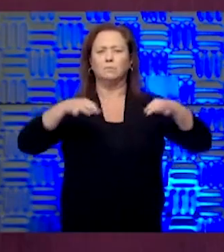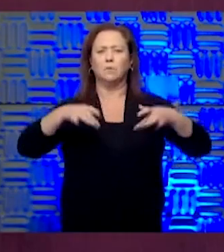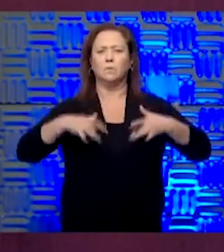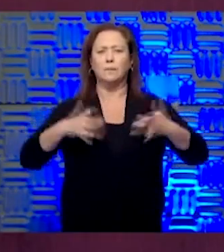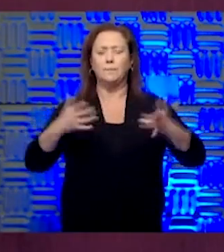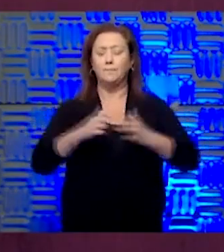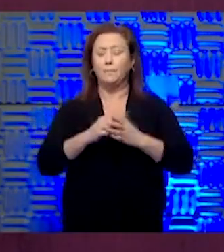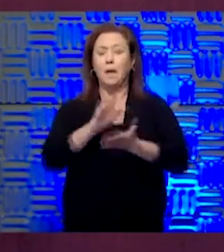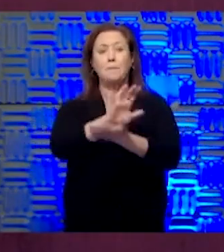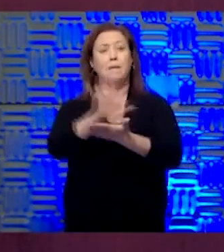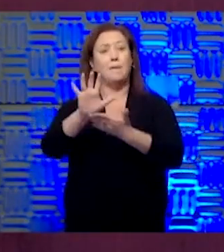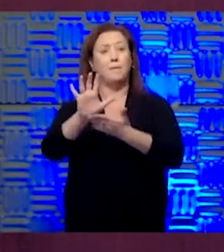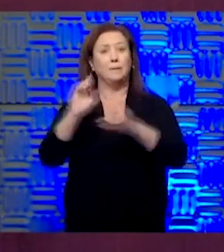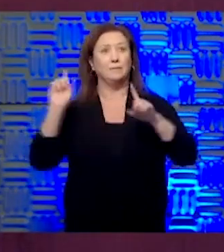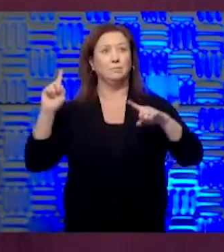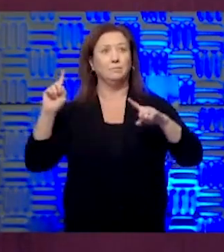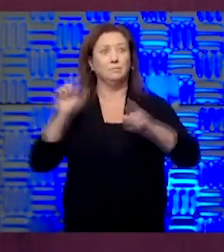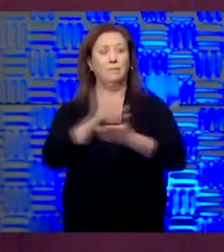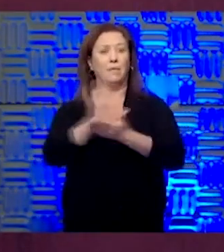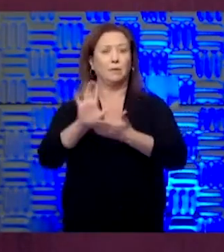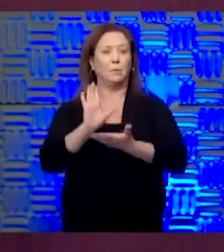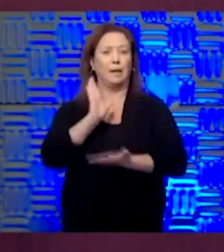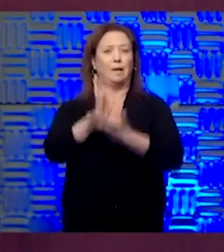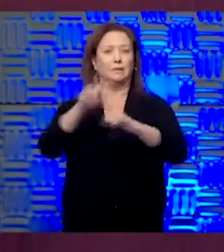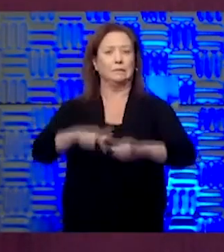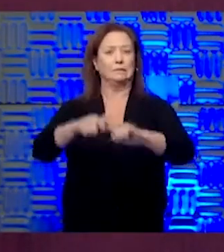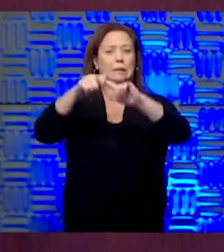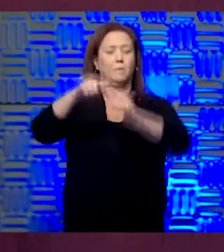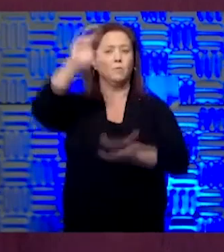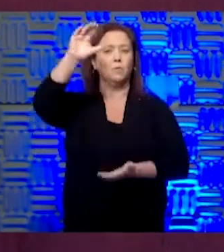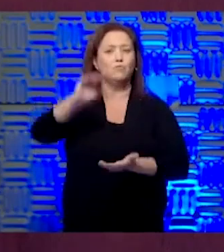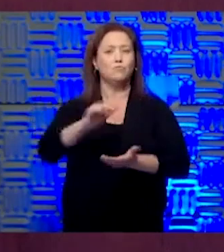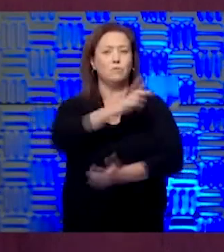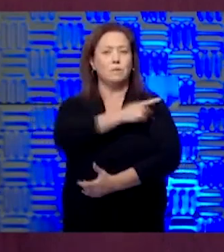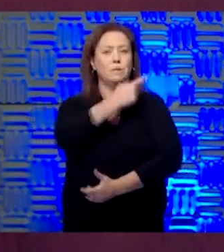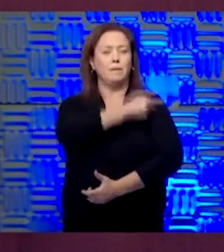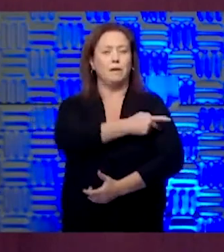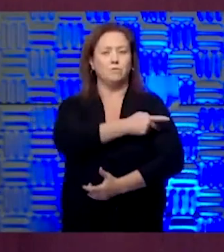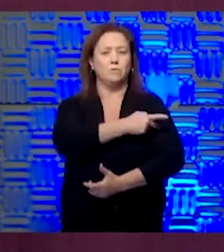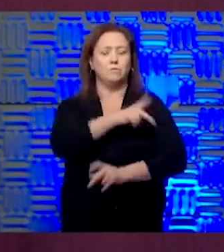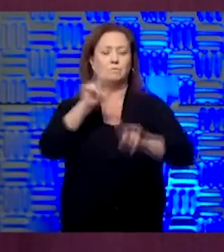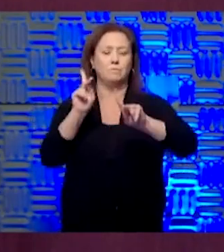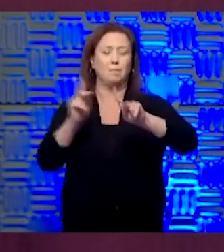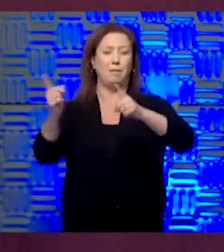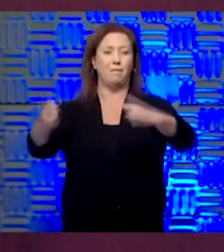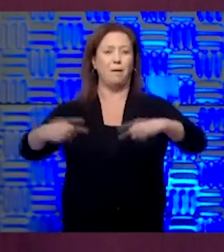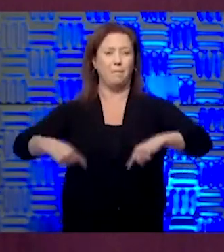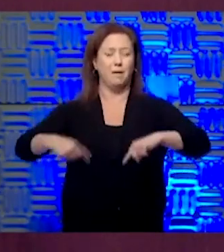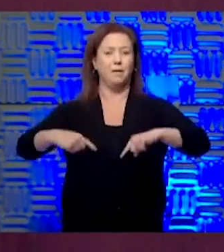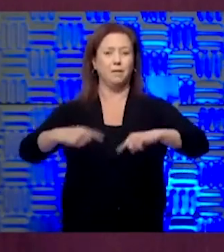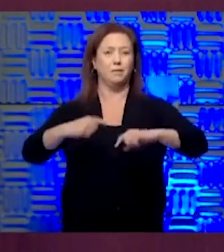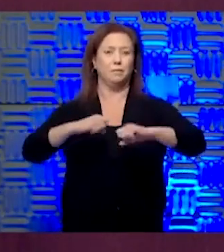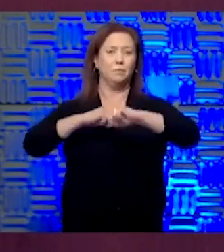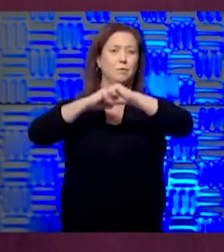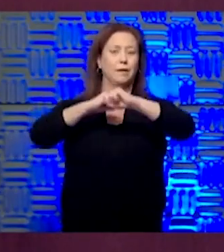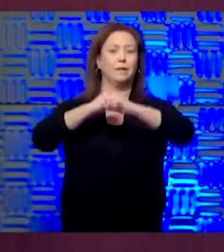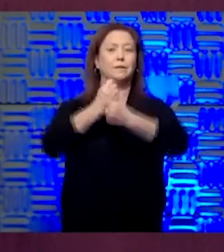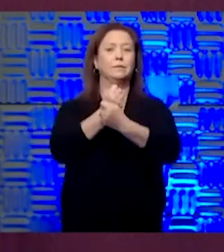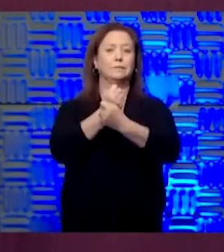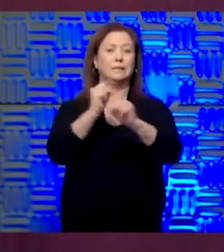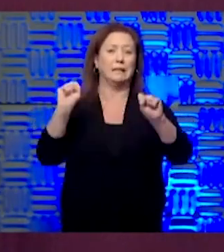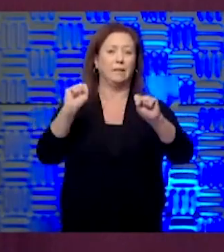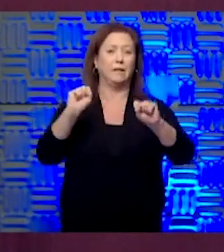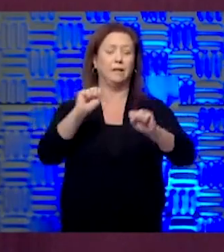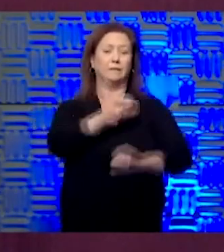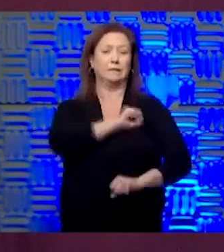about 5 weeks ago, we had to really kind of pump the brakes as we reduced our patient visit numbers to try and maintain patient safety and staff